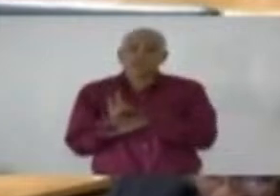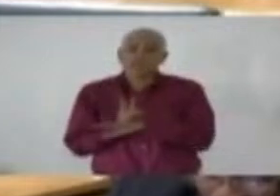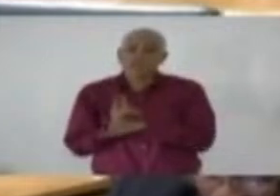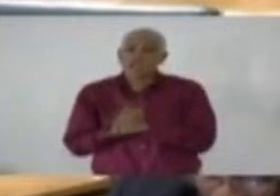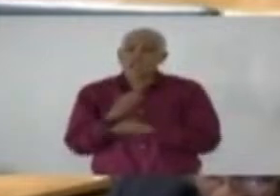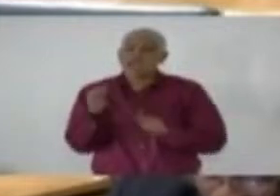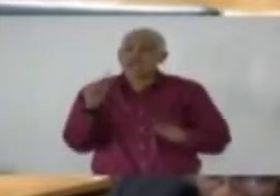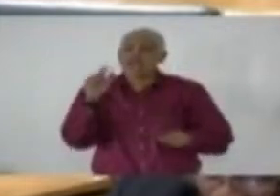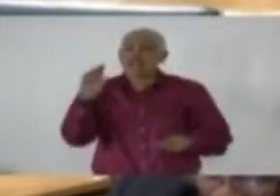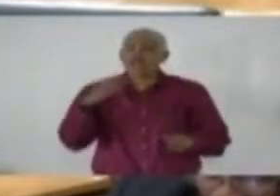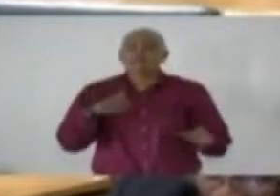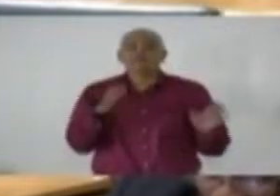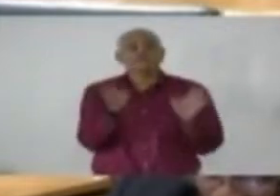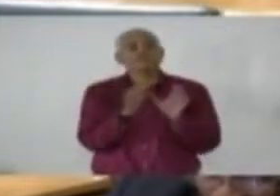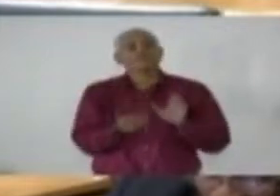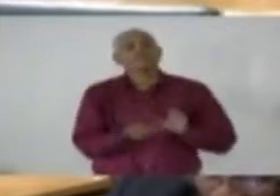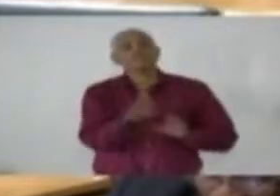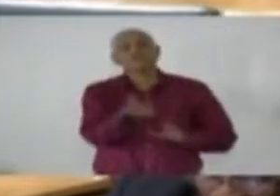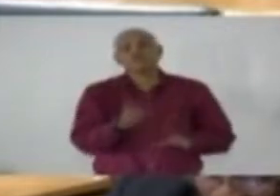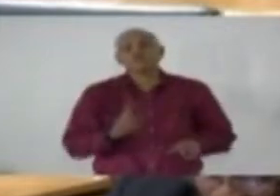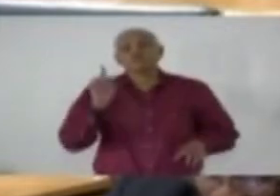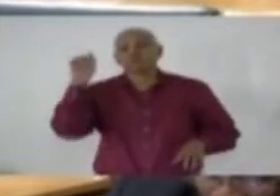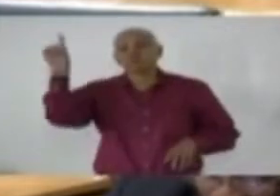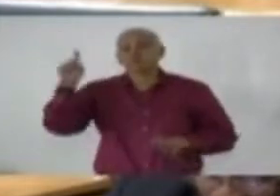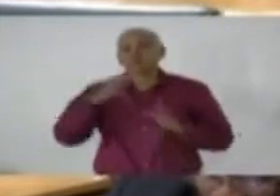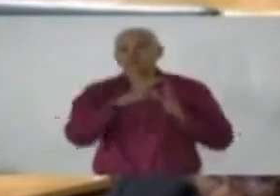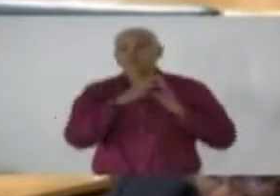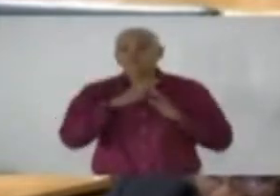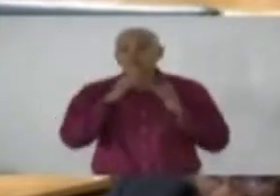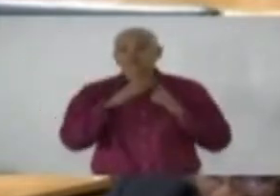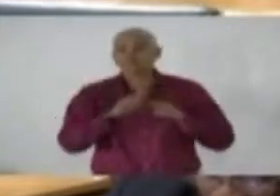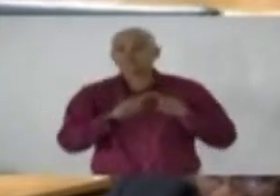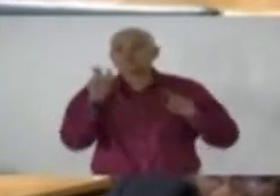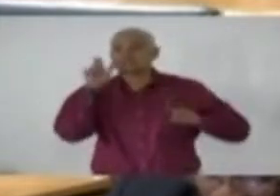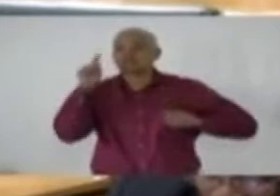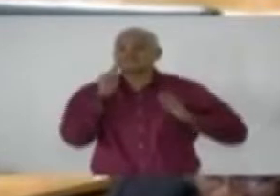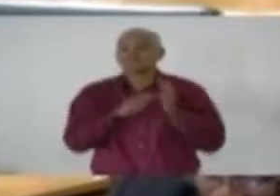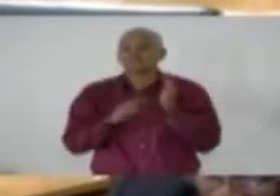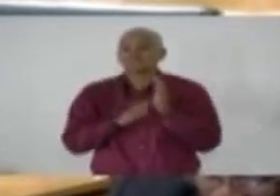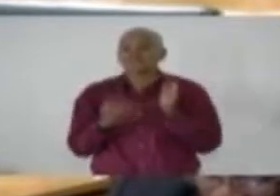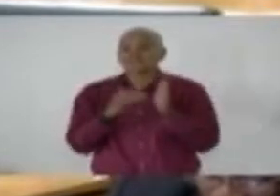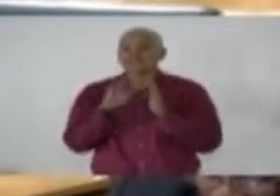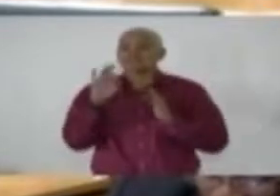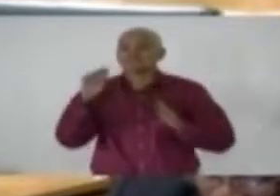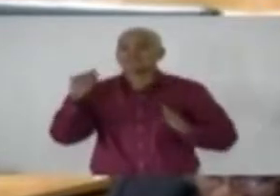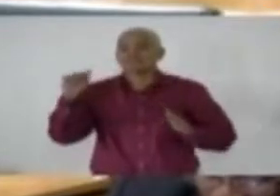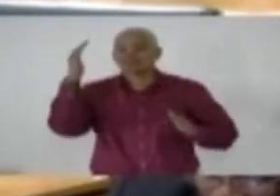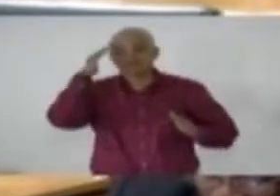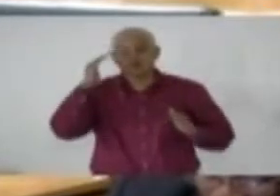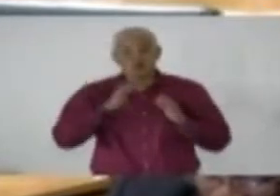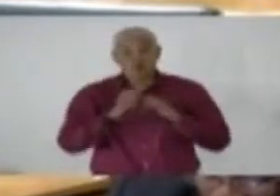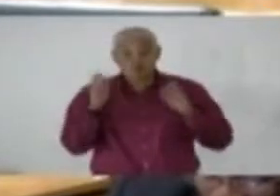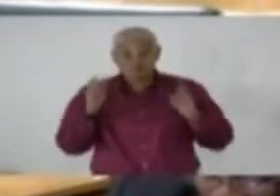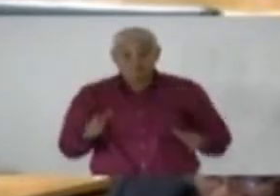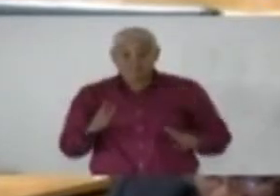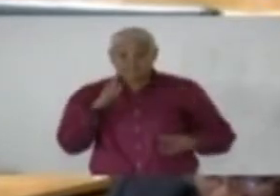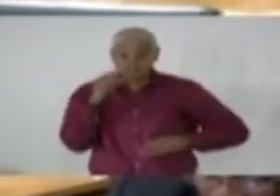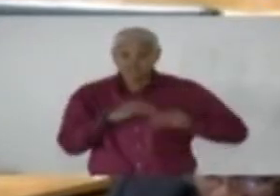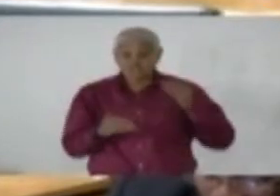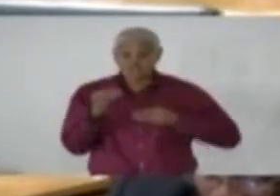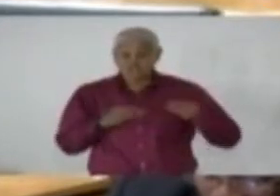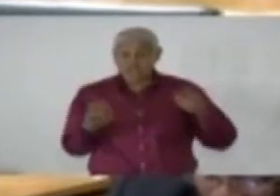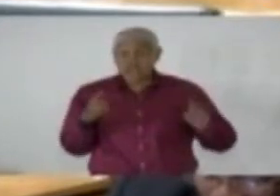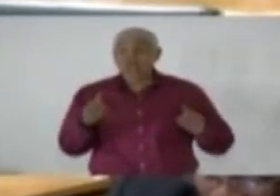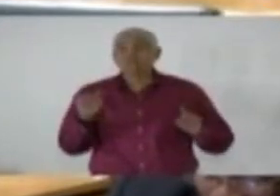lab reaccredit goes into the United States and doesn't have to be checked again by the FDA. You know how fast trade happens that